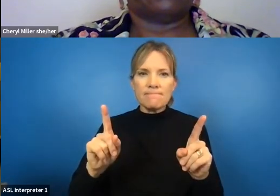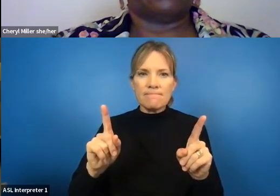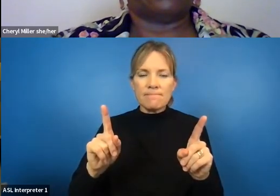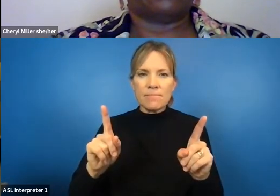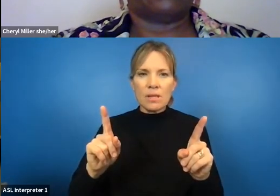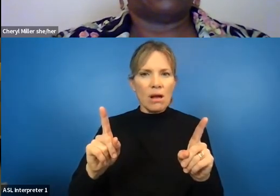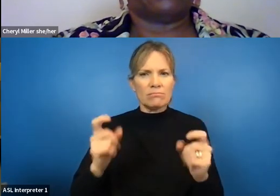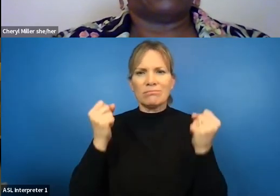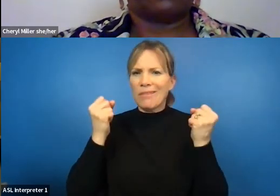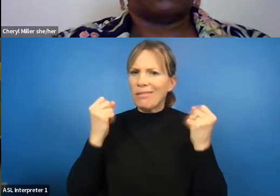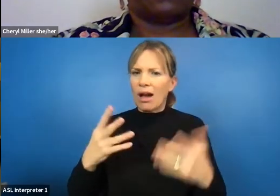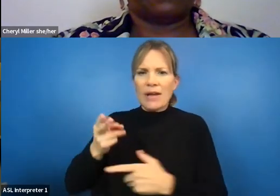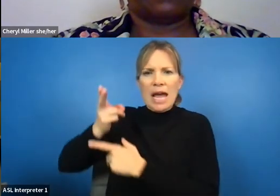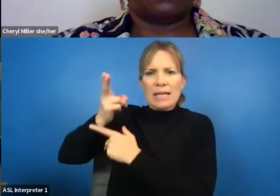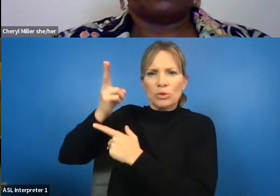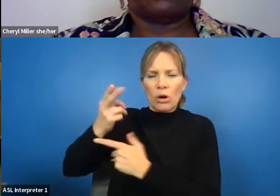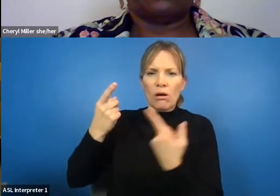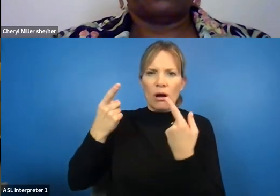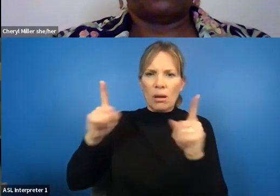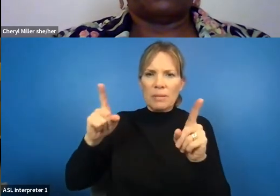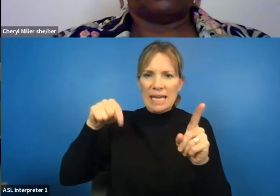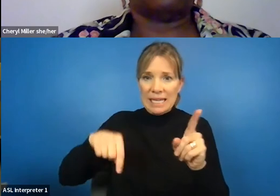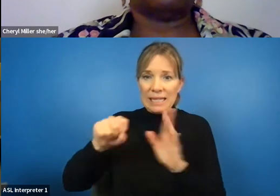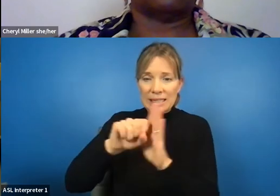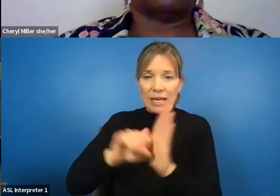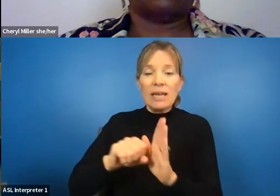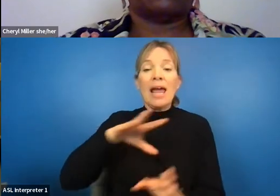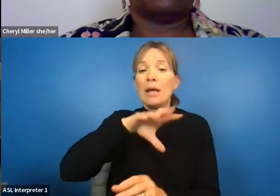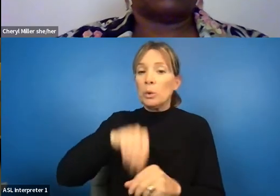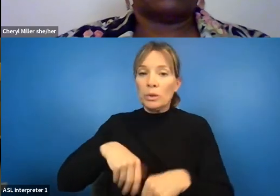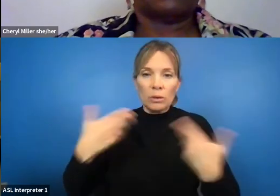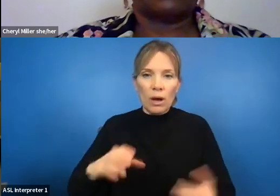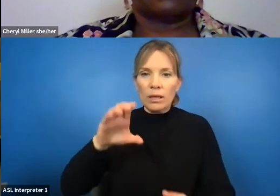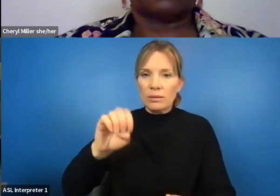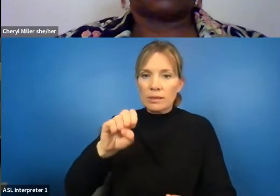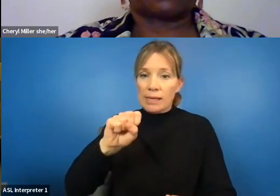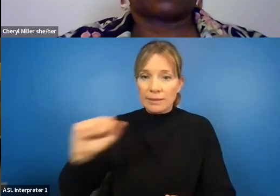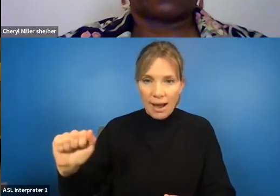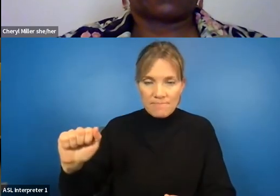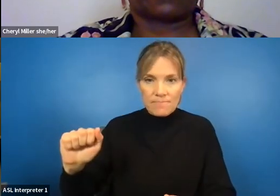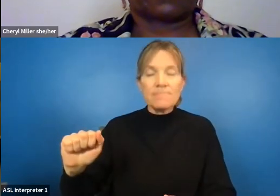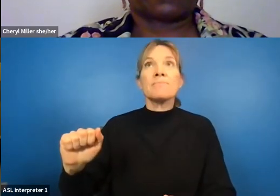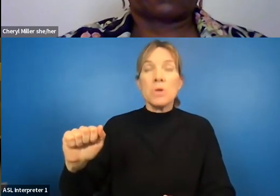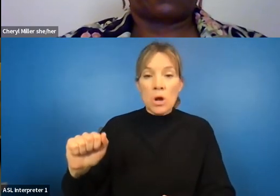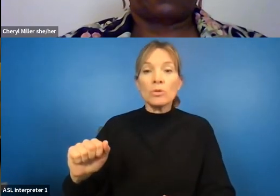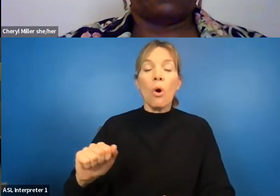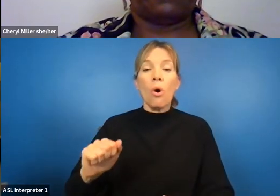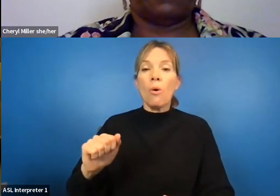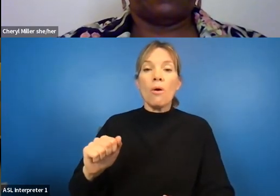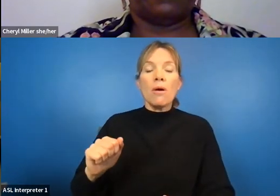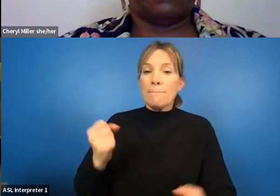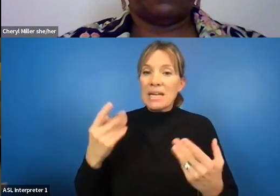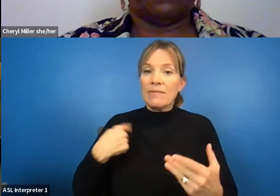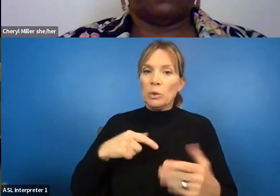there was a lot of historical accomplishments in the state, including CESSA. And in response to that, I think for many of us who do